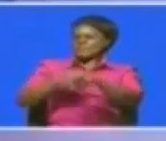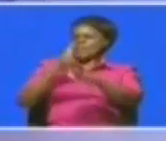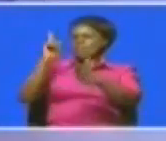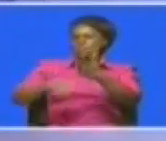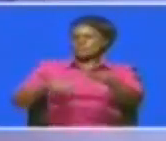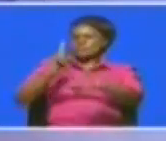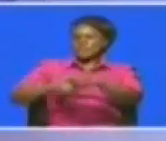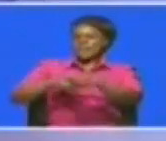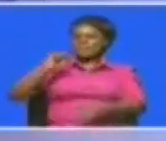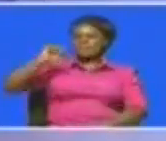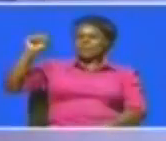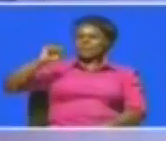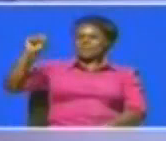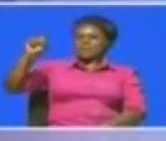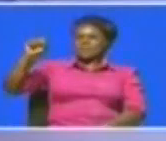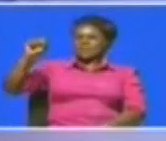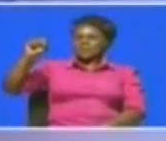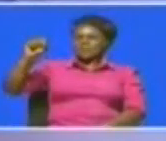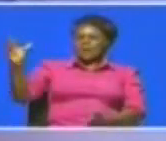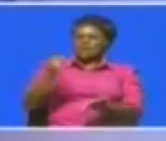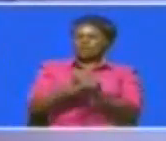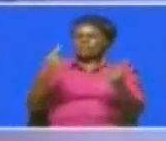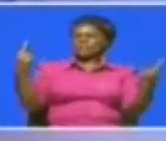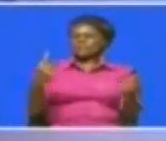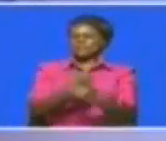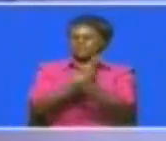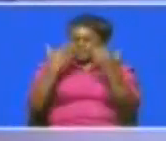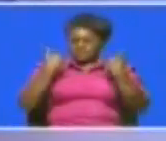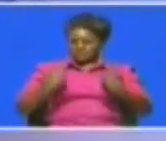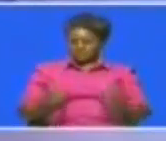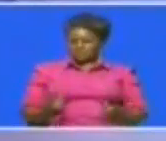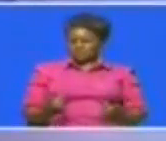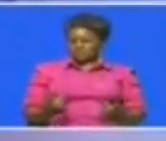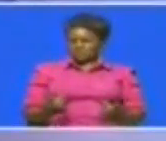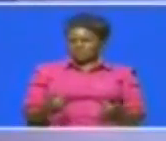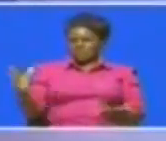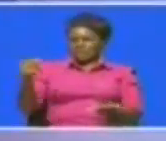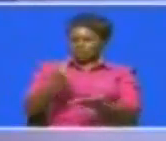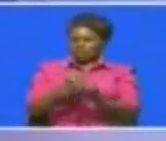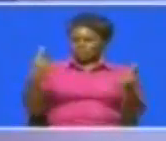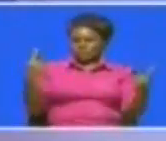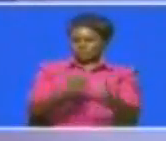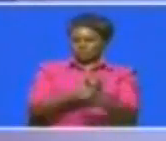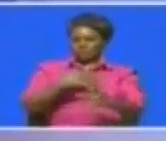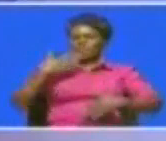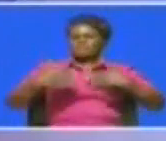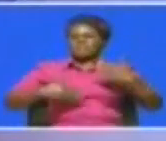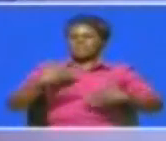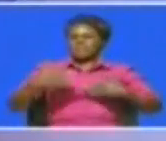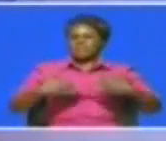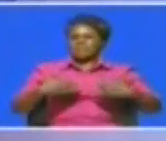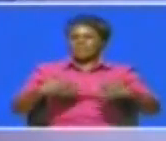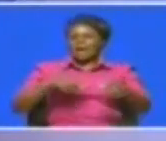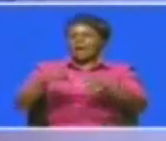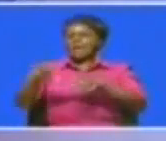season? Do we all of a sudden adopt a different personality? Do we adopt different characters? Where is that peace that